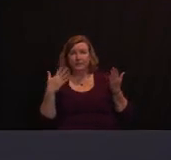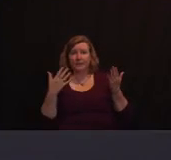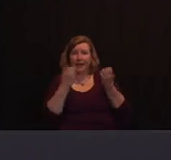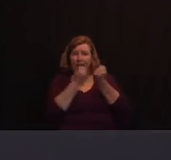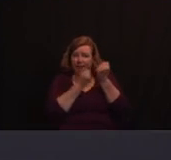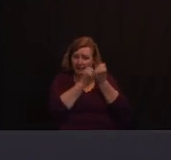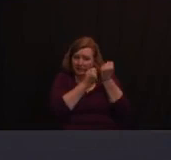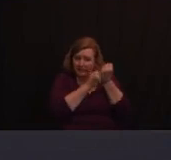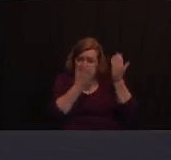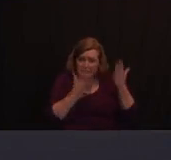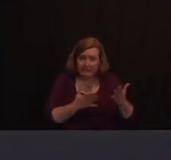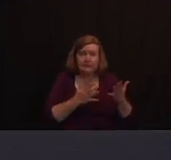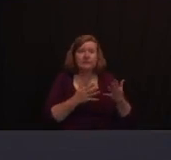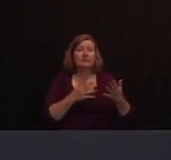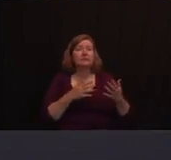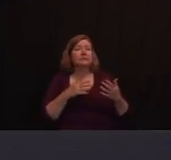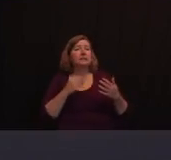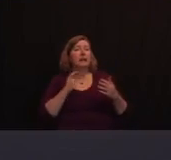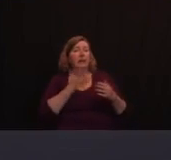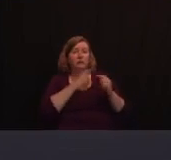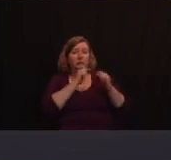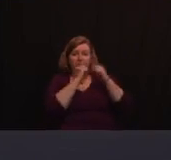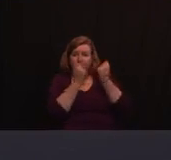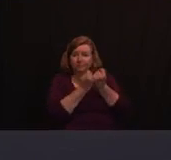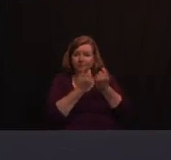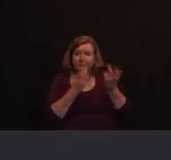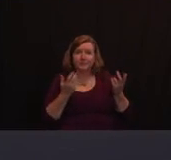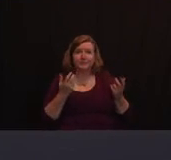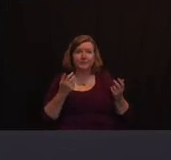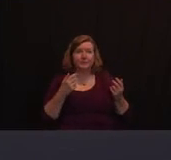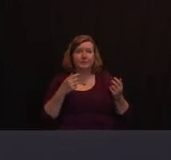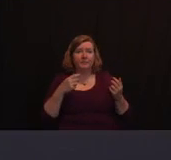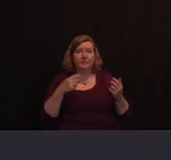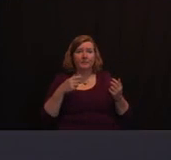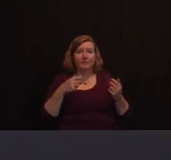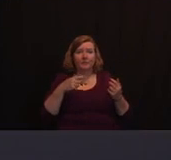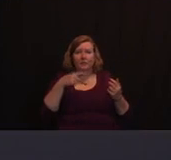with some members of our team yesterday. Paramil, you were a part of that, I know.